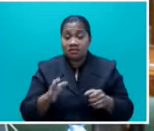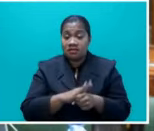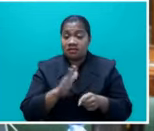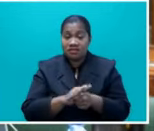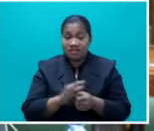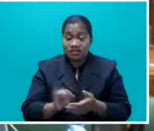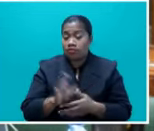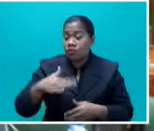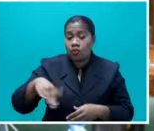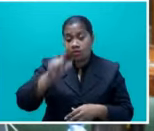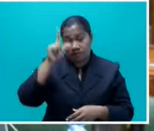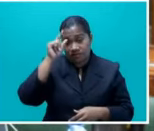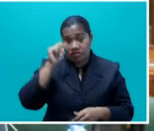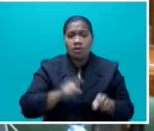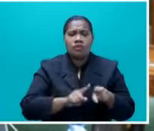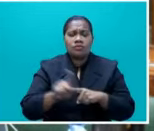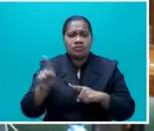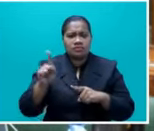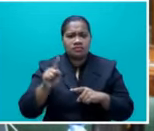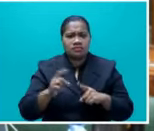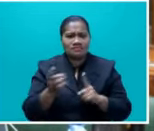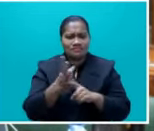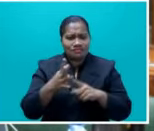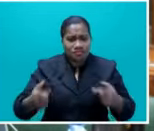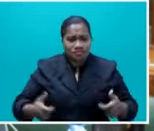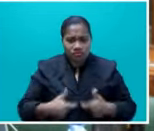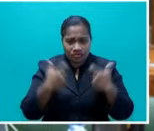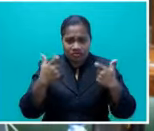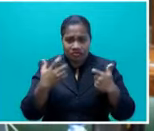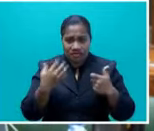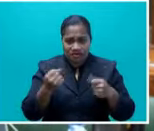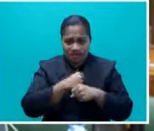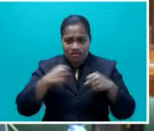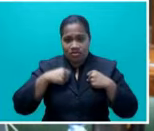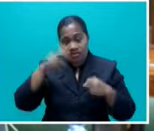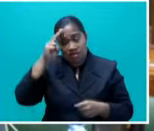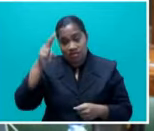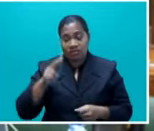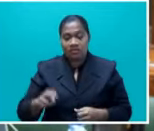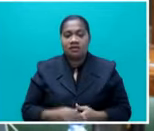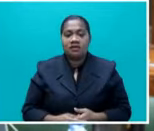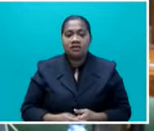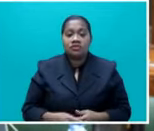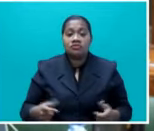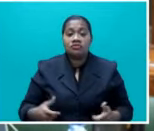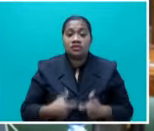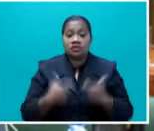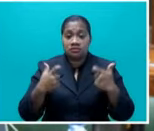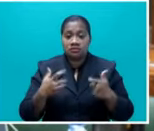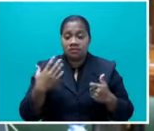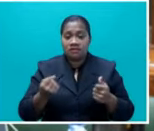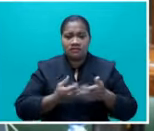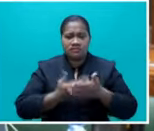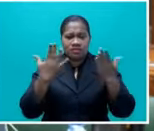all Fijians the most critical challenges immediately facing our beloved nation. Challenges which will have a major